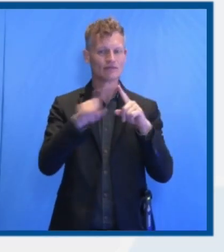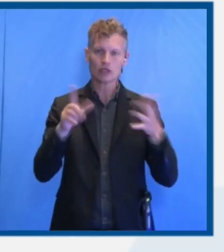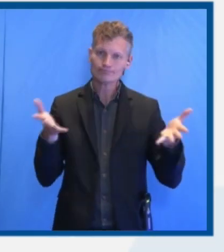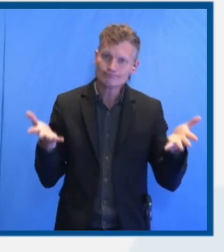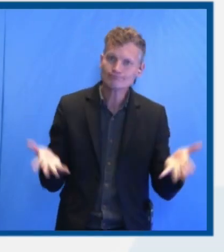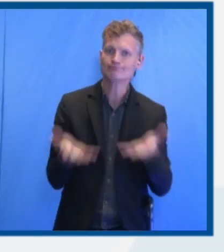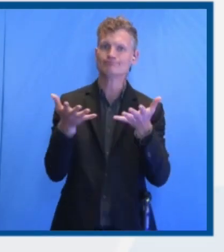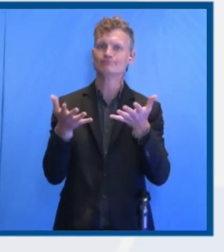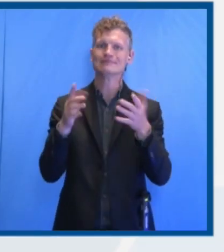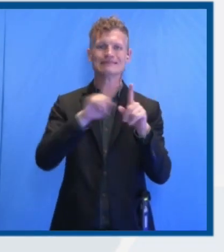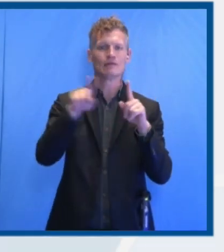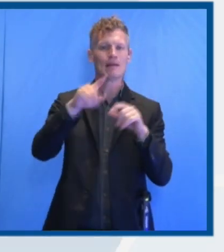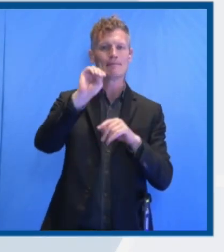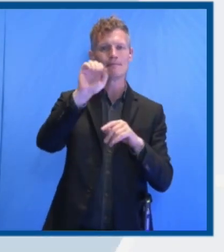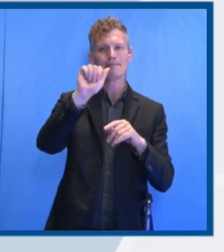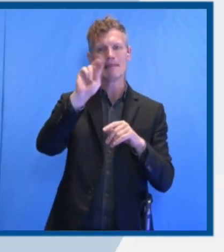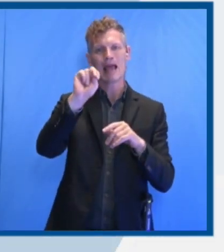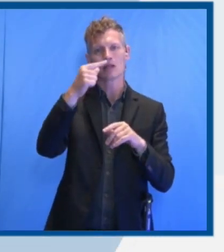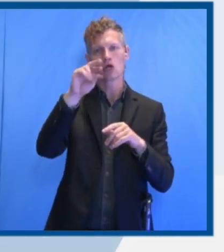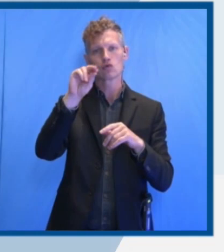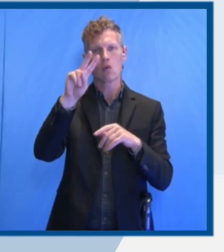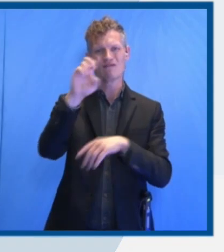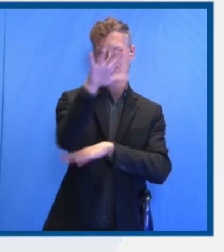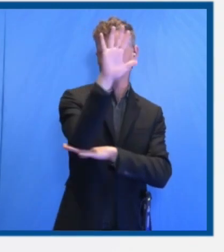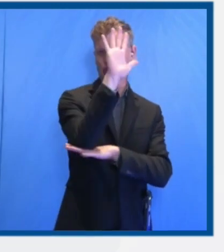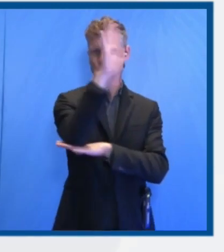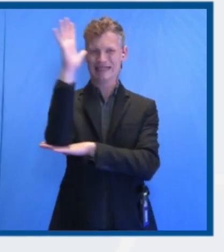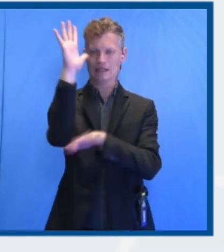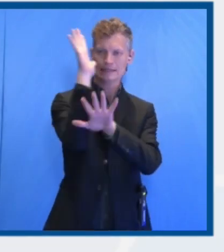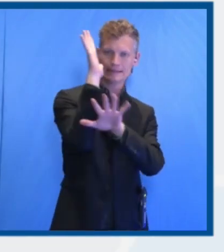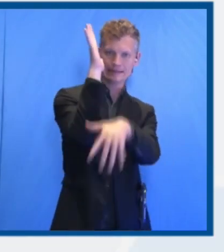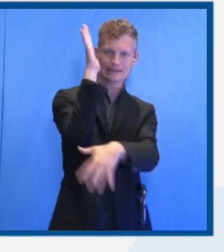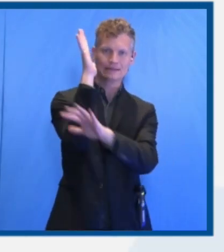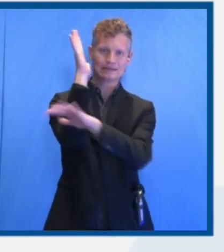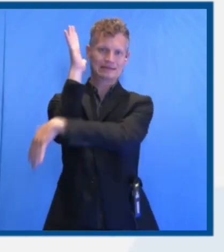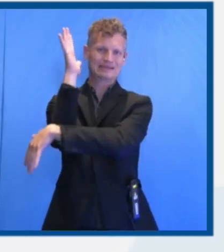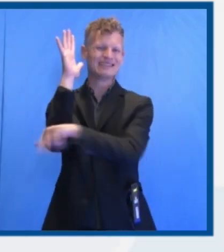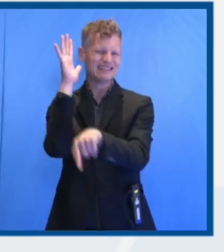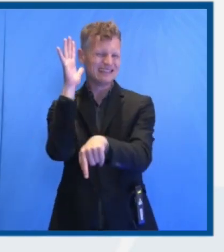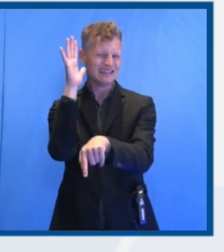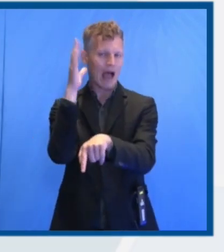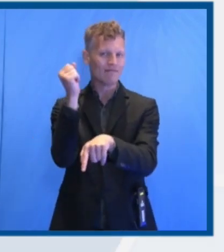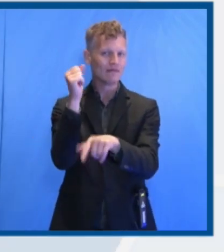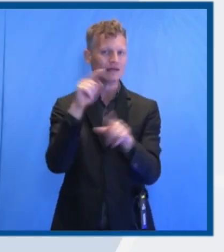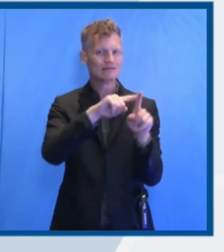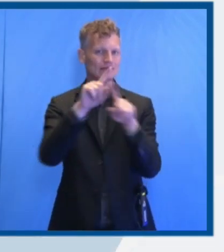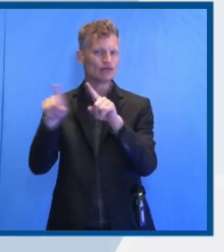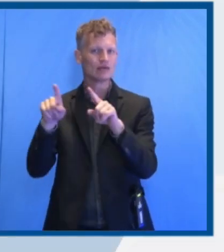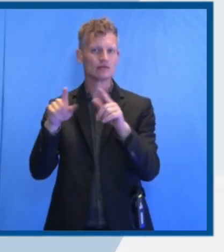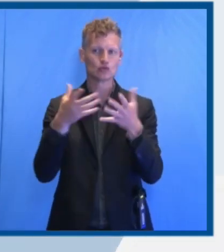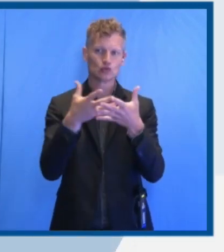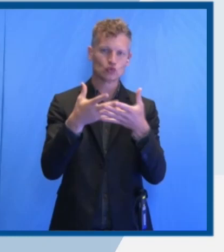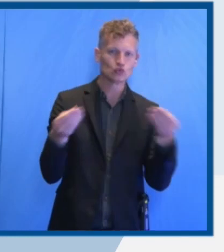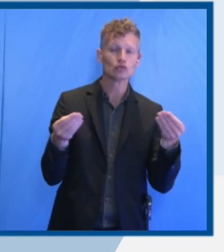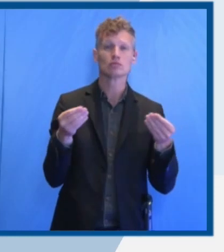is the importance of working with communities to find local solutions that can be scaled up